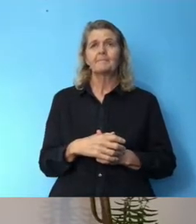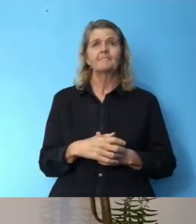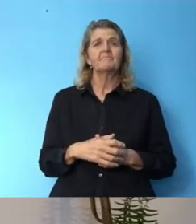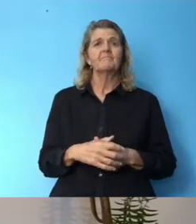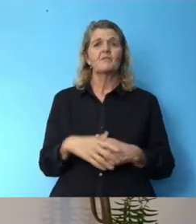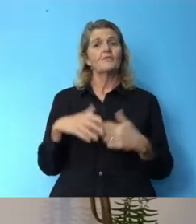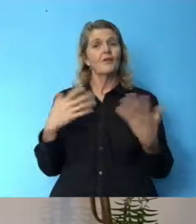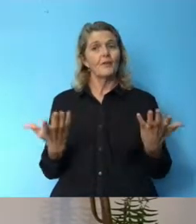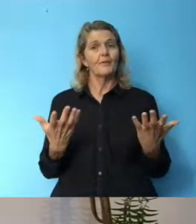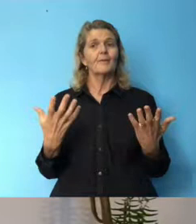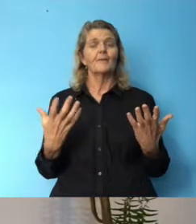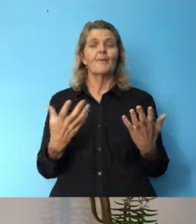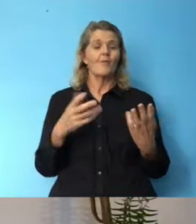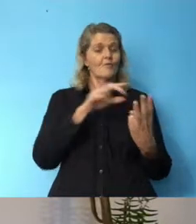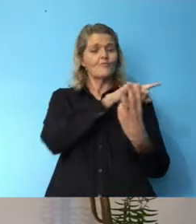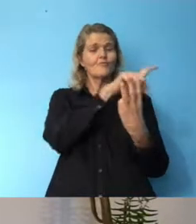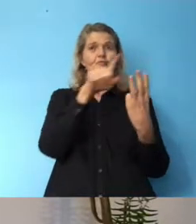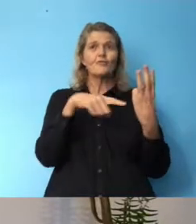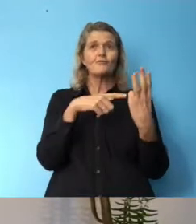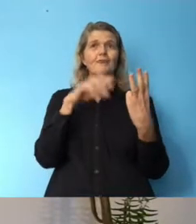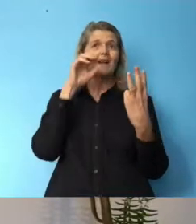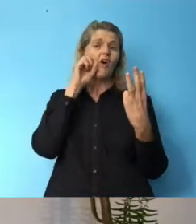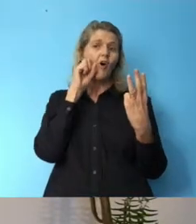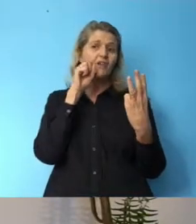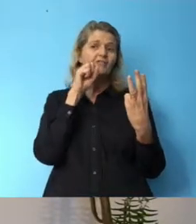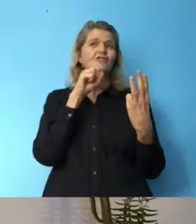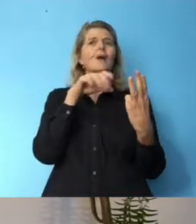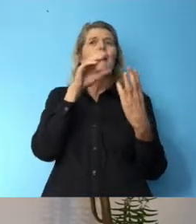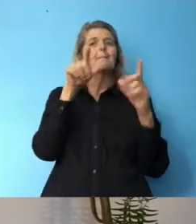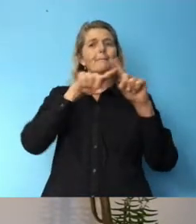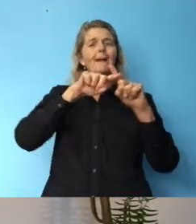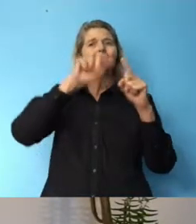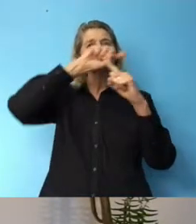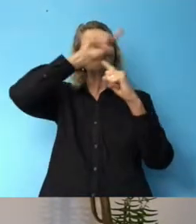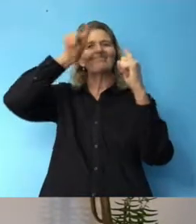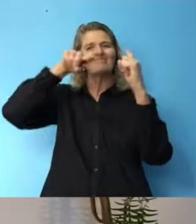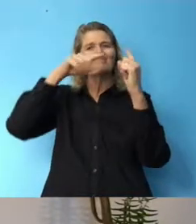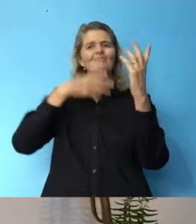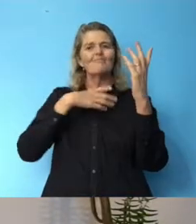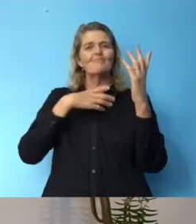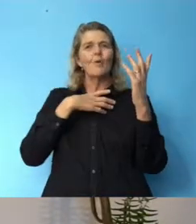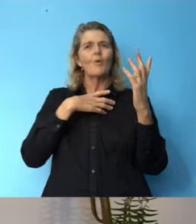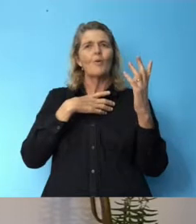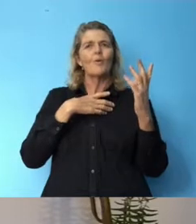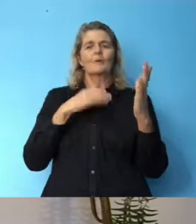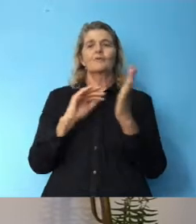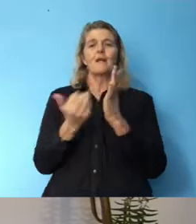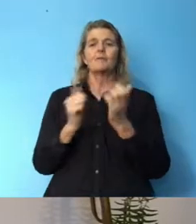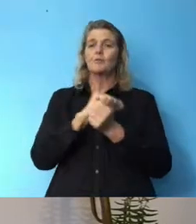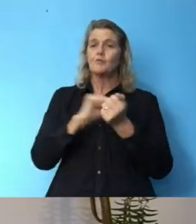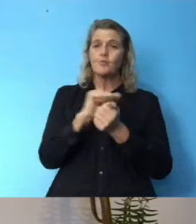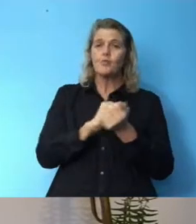We've got there. So there's our oranges. I might just wash this palette